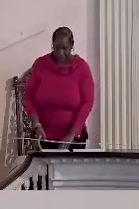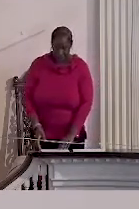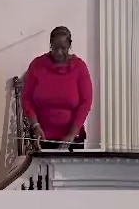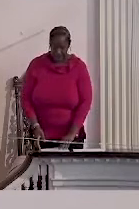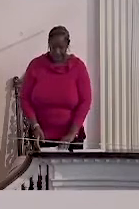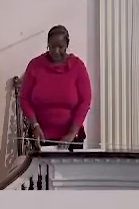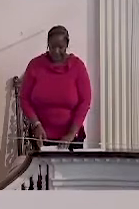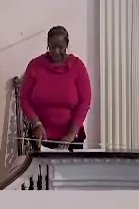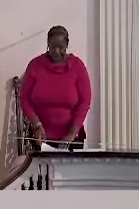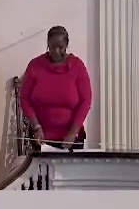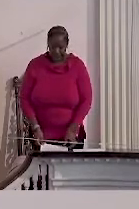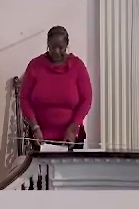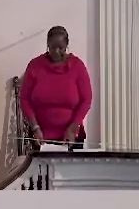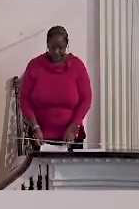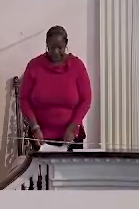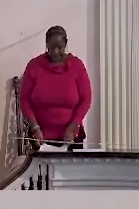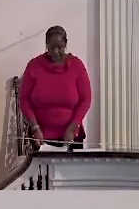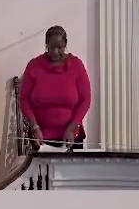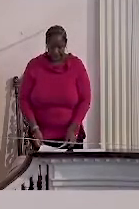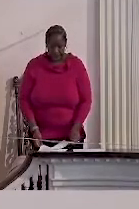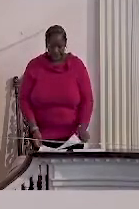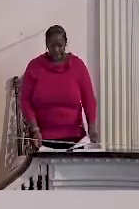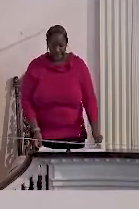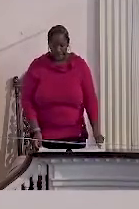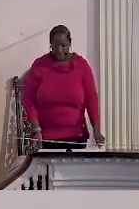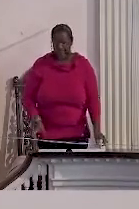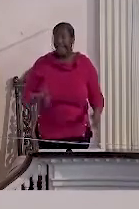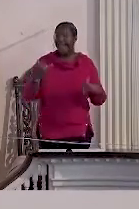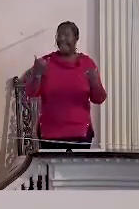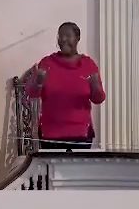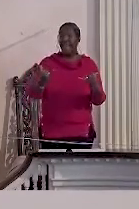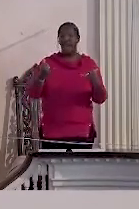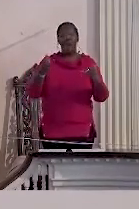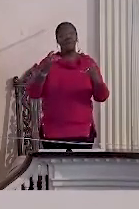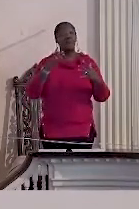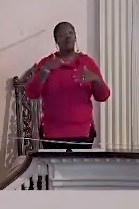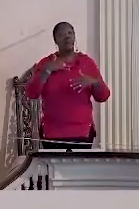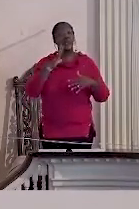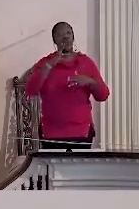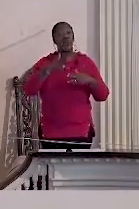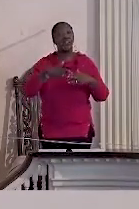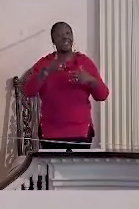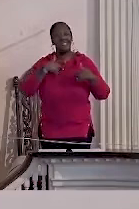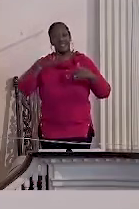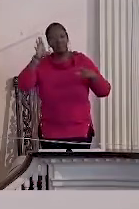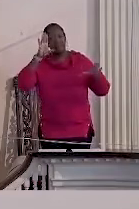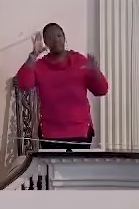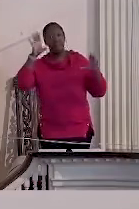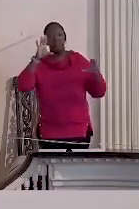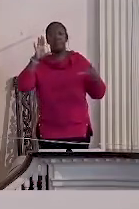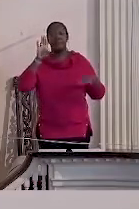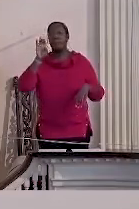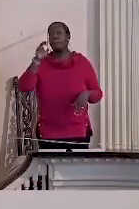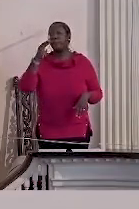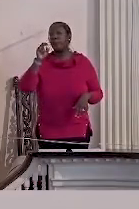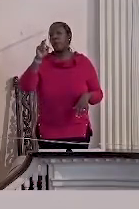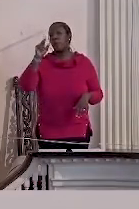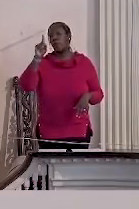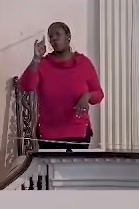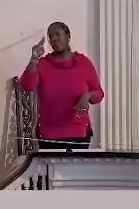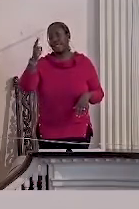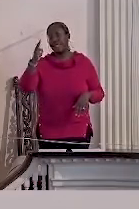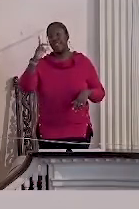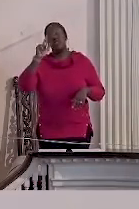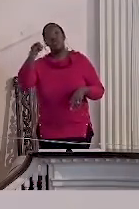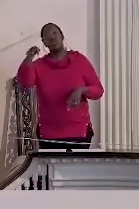Now is the time we call beholding. If you're on Zoom, open your gallery screen and greet each other. We can now see each